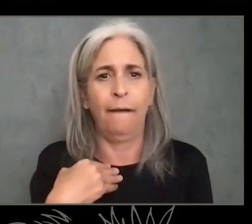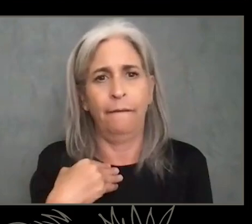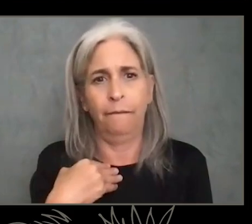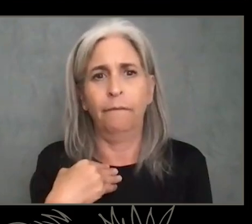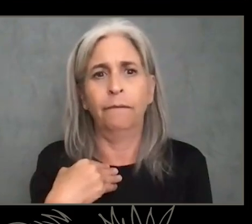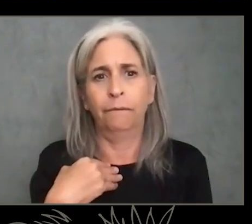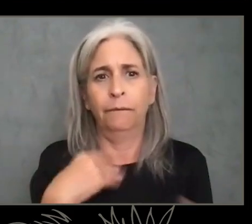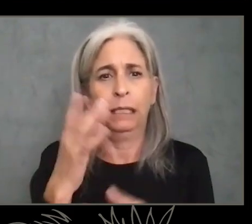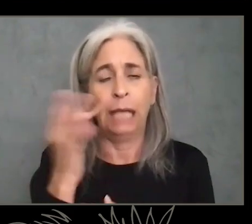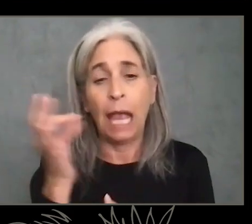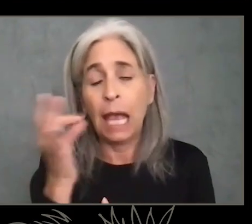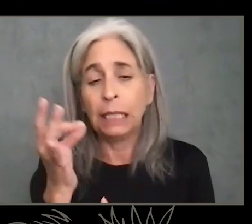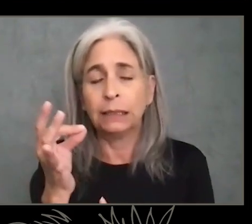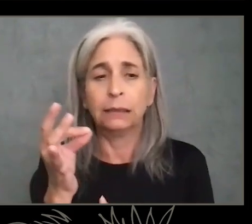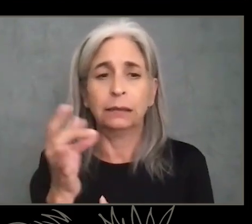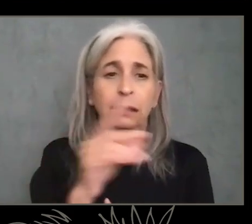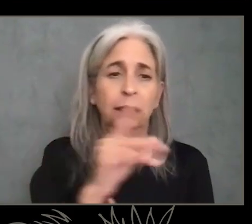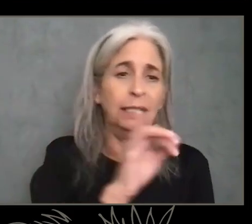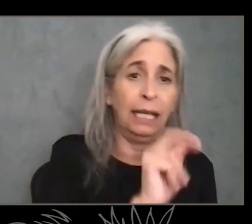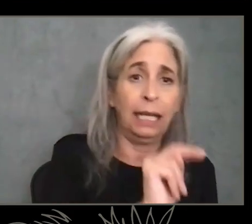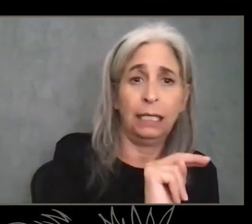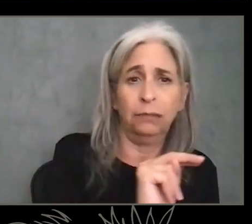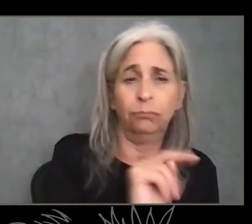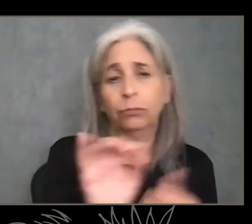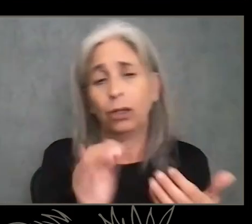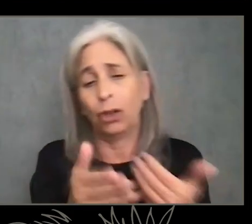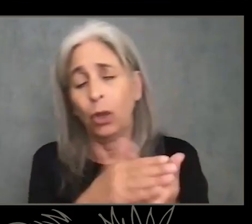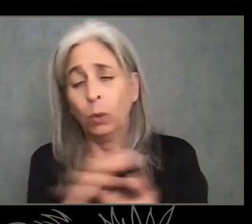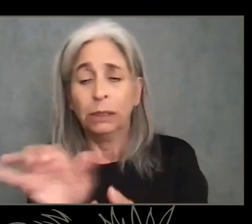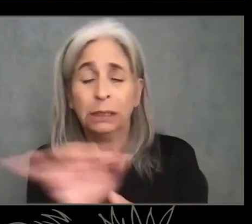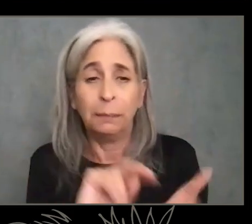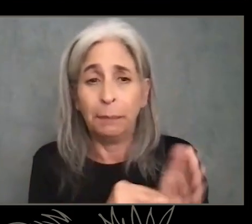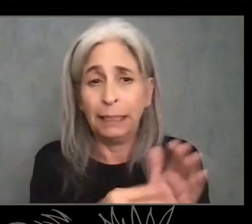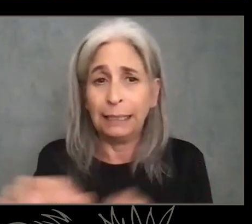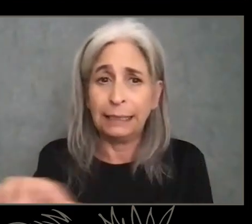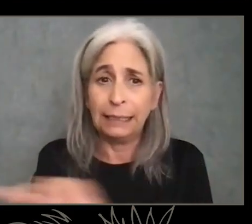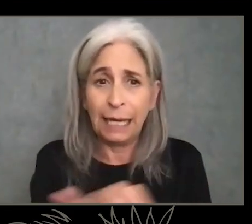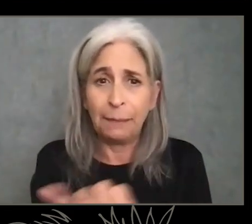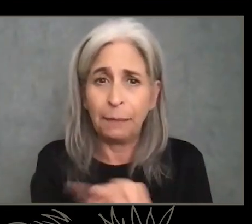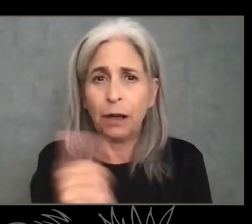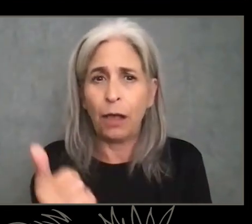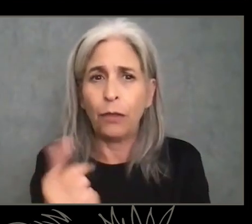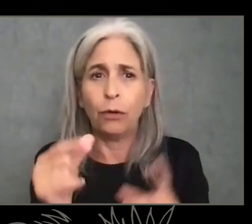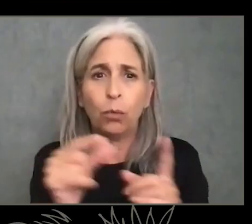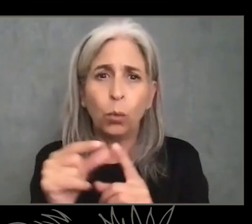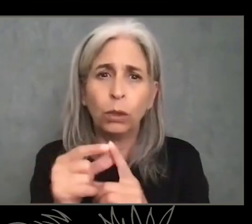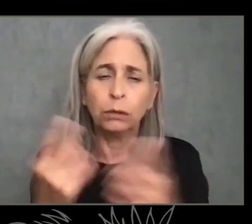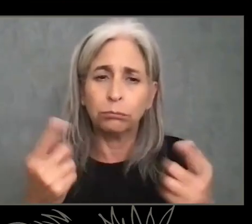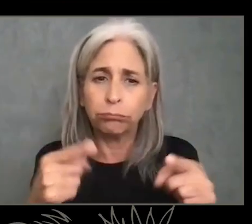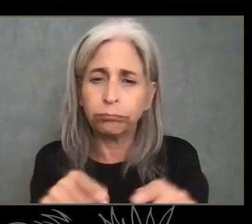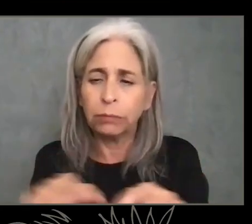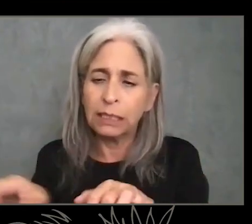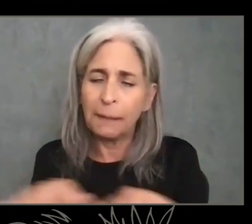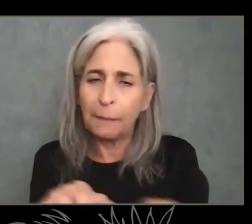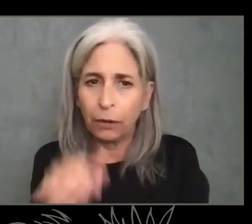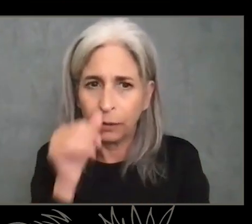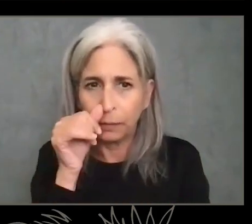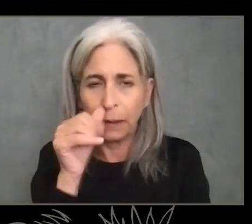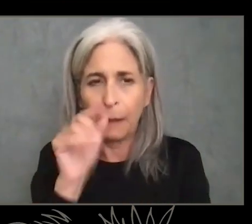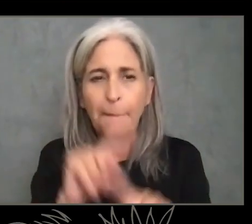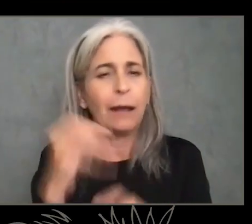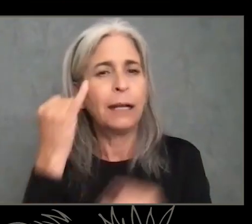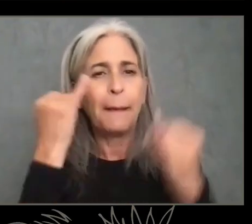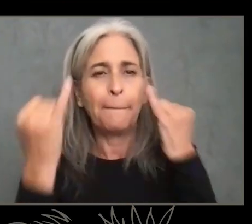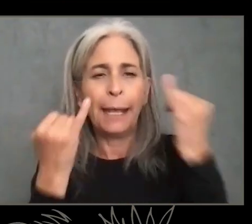kitten, they're very close because they're close in meaning, and then there's other words that are in different coordinates. But imagine that this